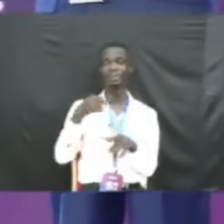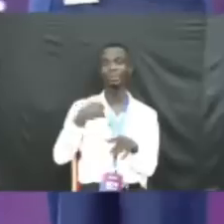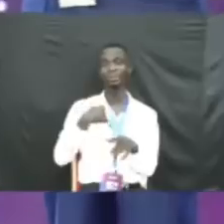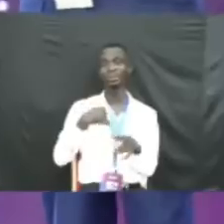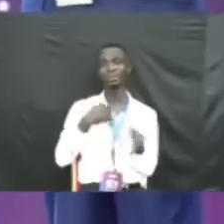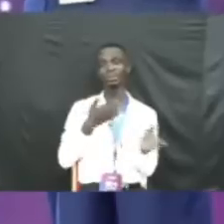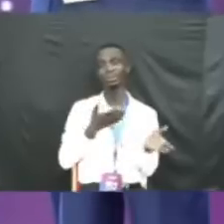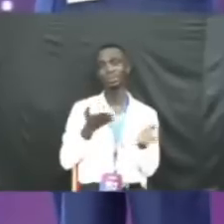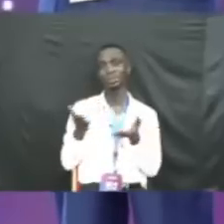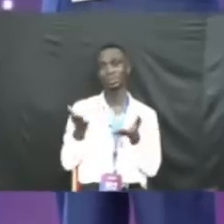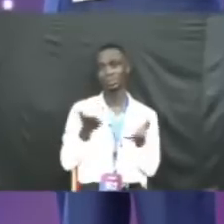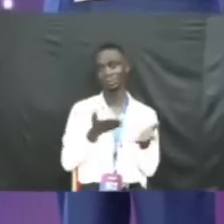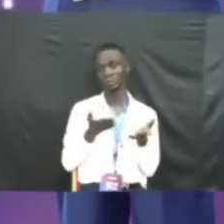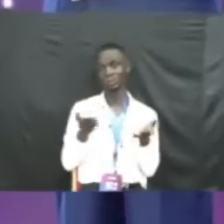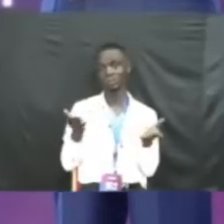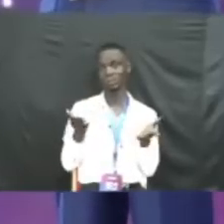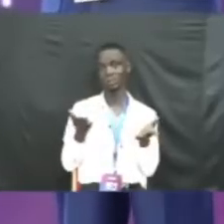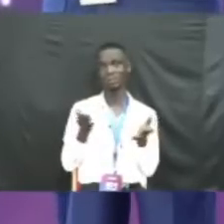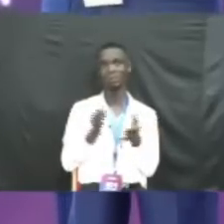minister.